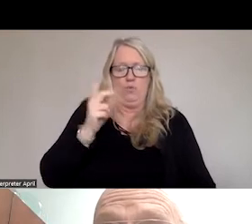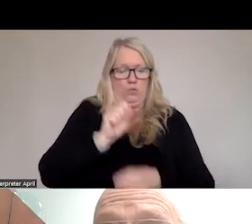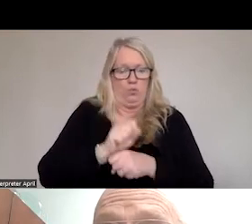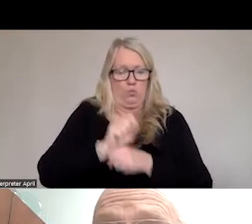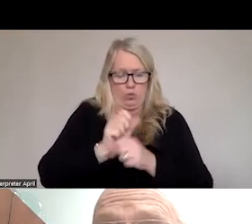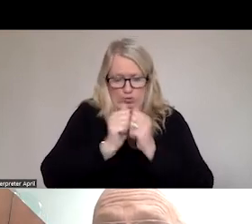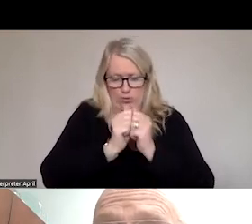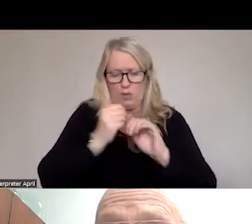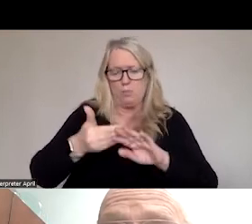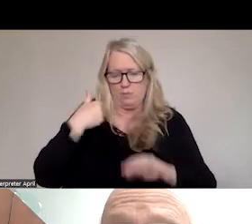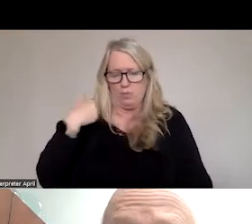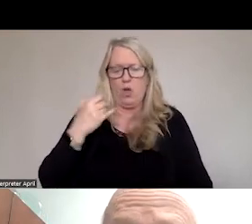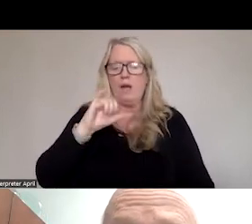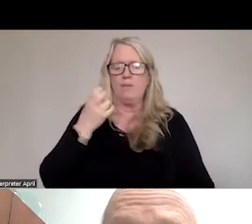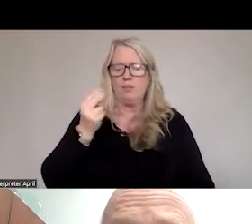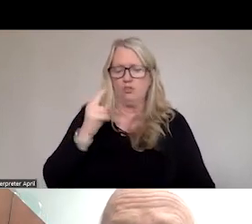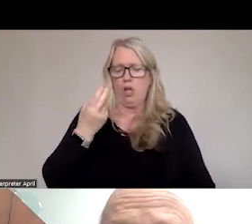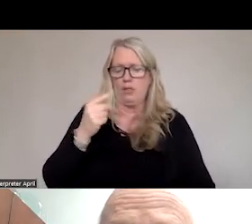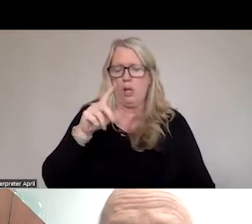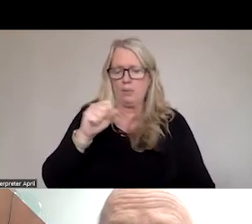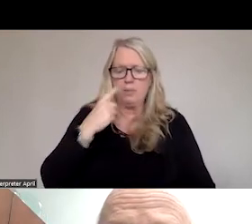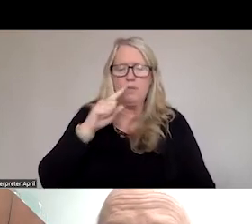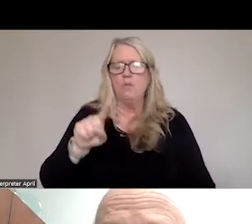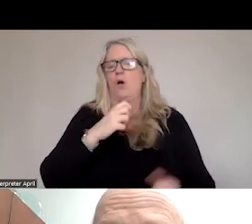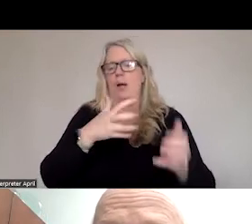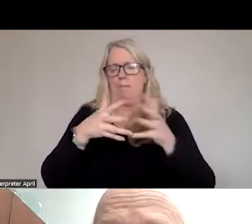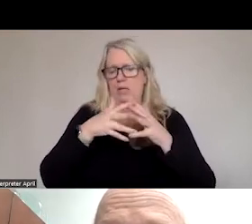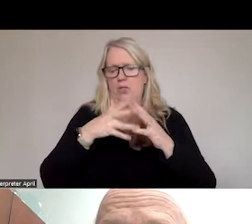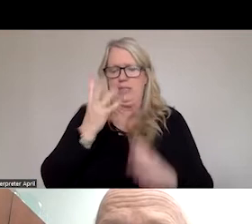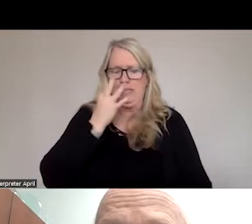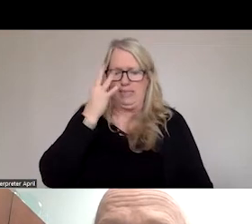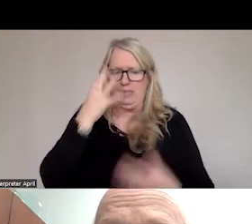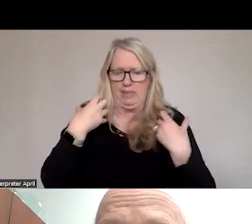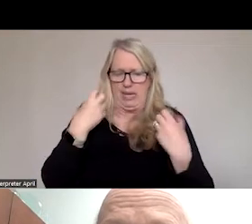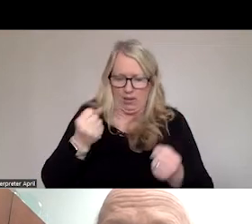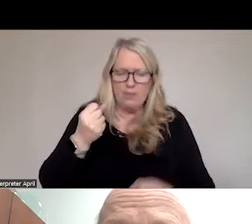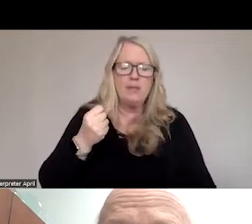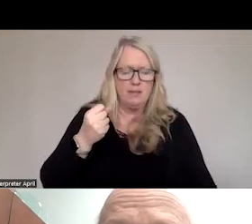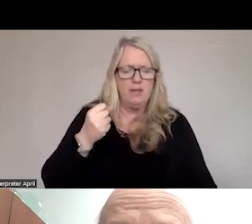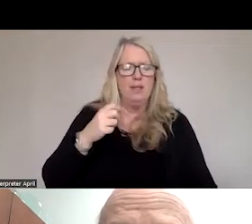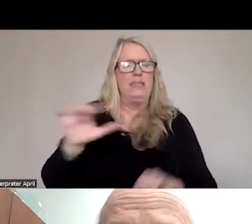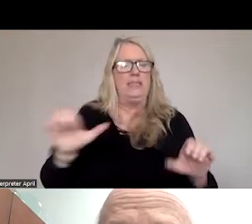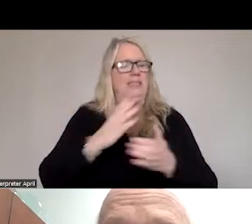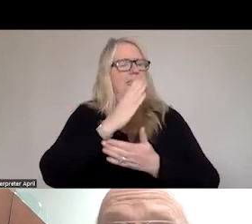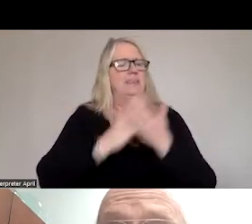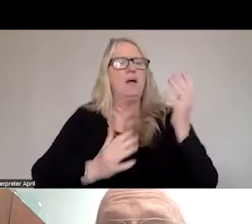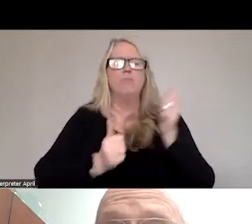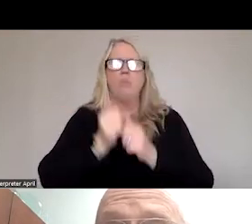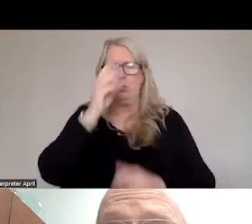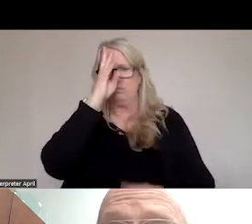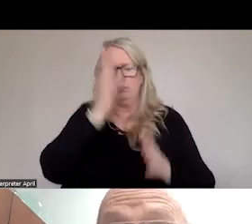was part of the Johns Hopkins Center for American Indian Health and did some of the most innovative